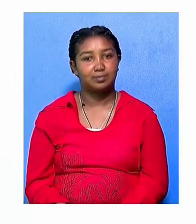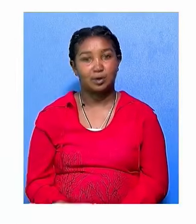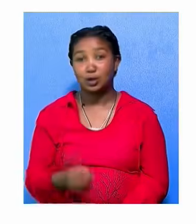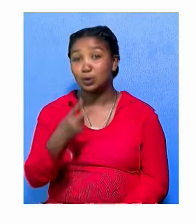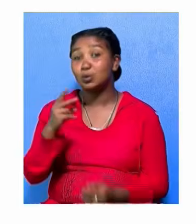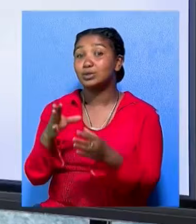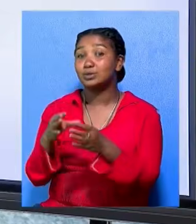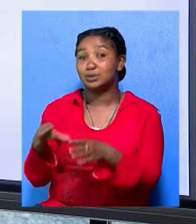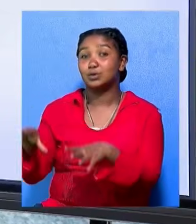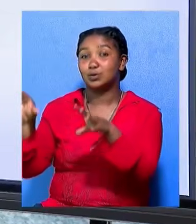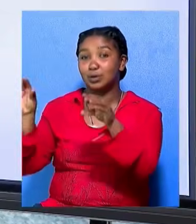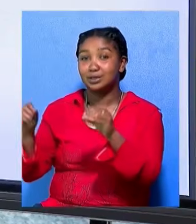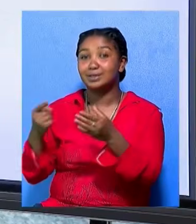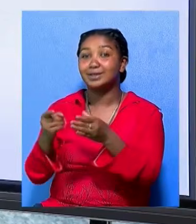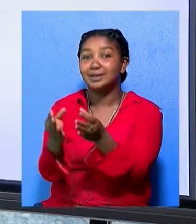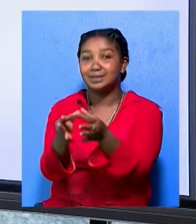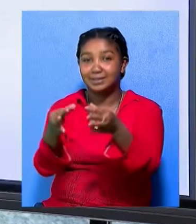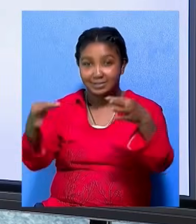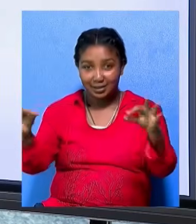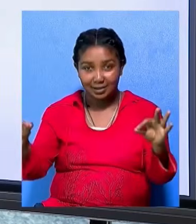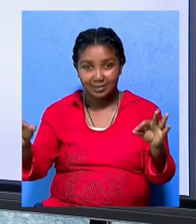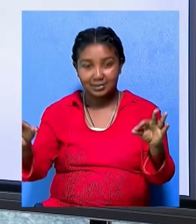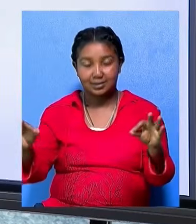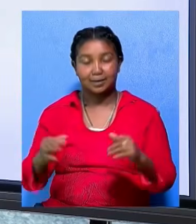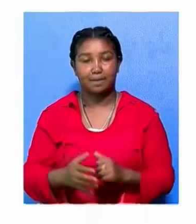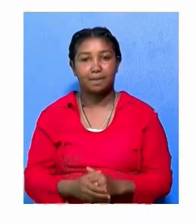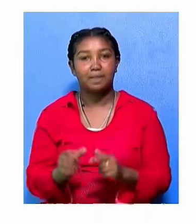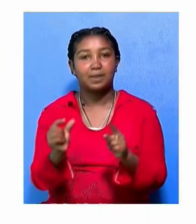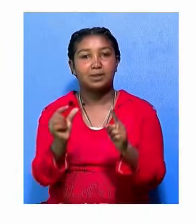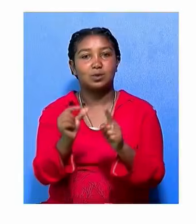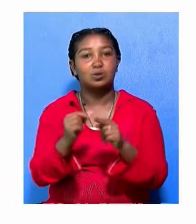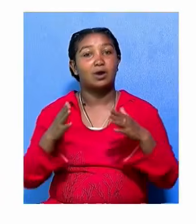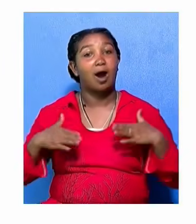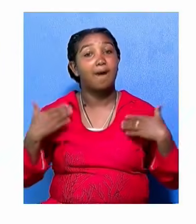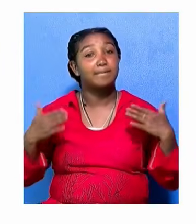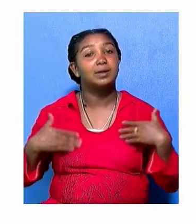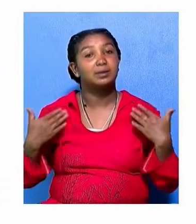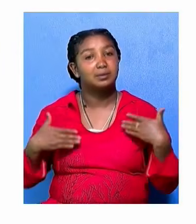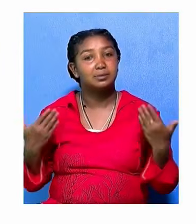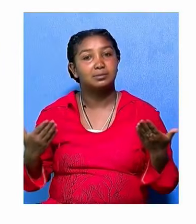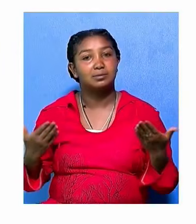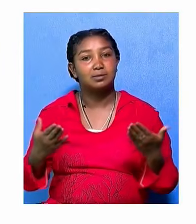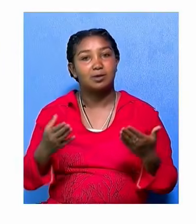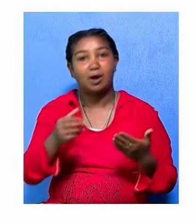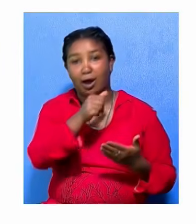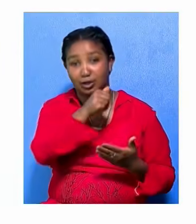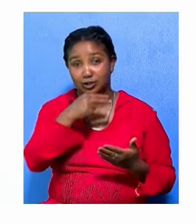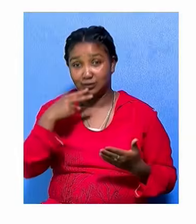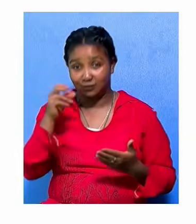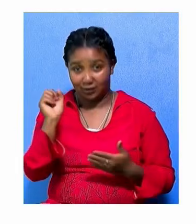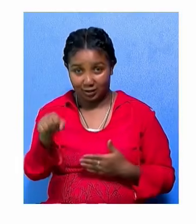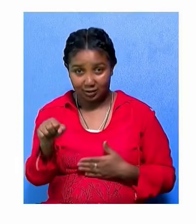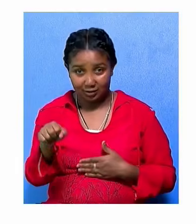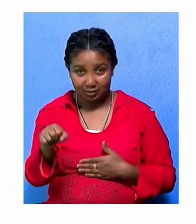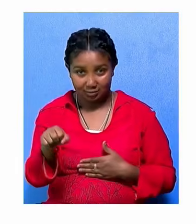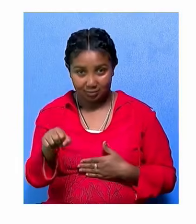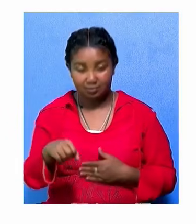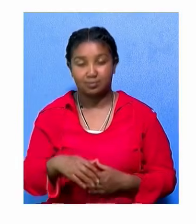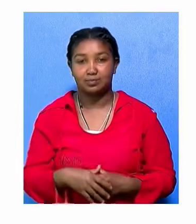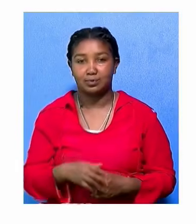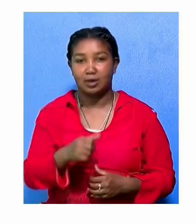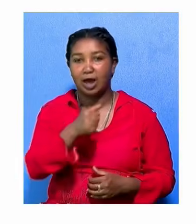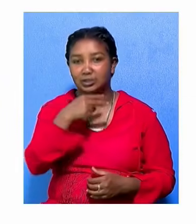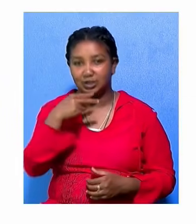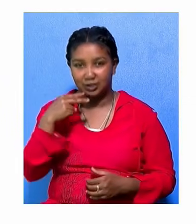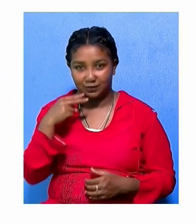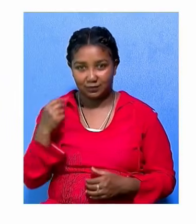Look, students, in this sentence, the word happy is adjective, yeah? Nice.